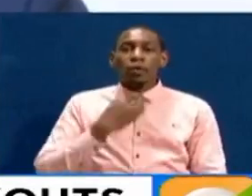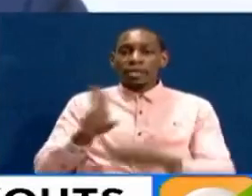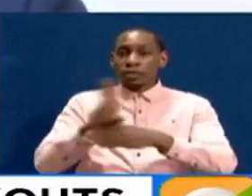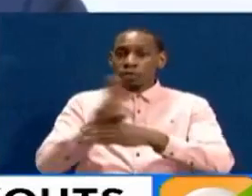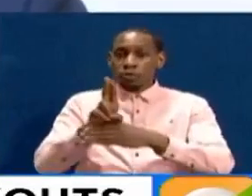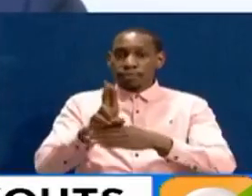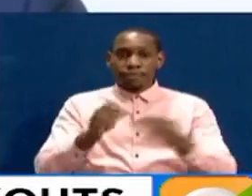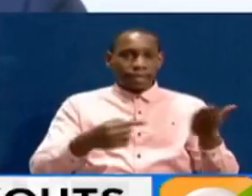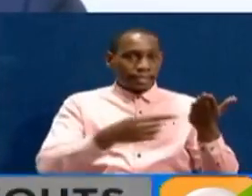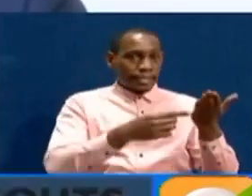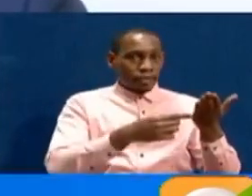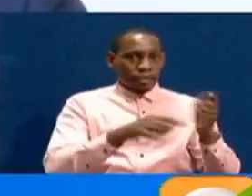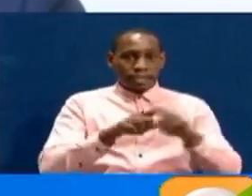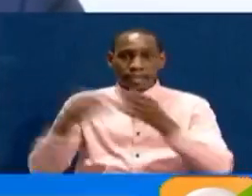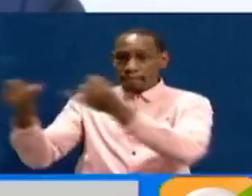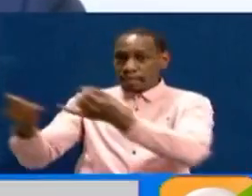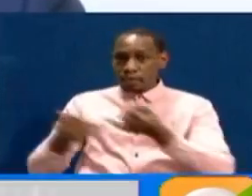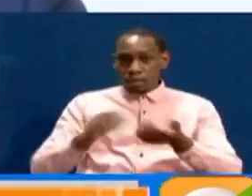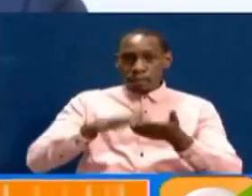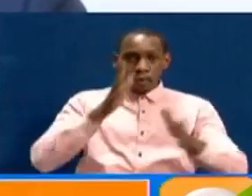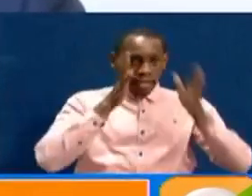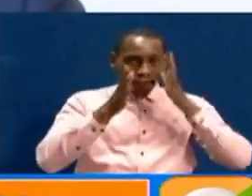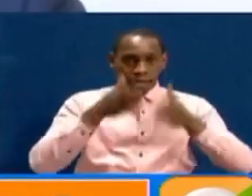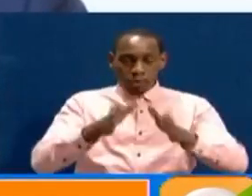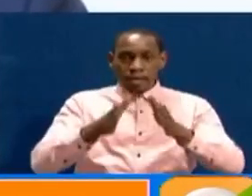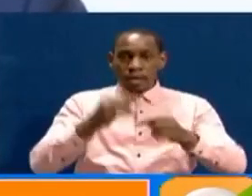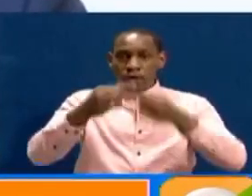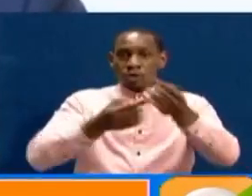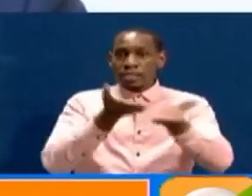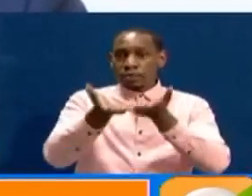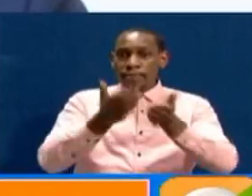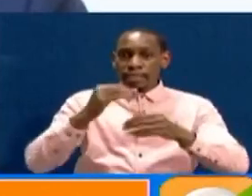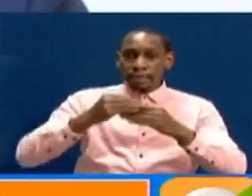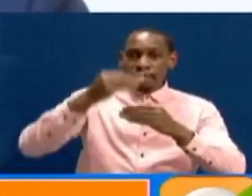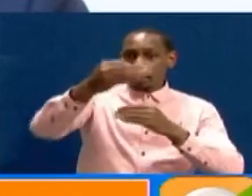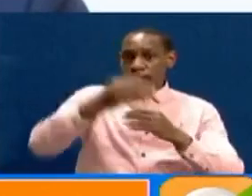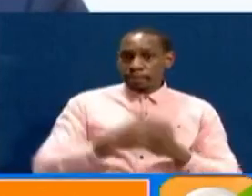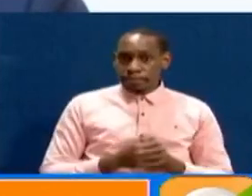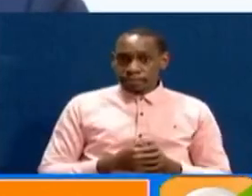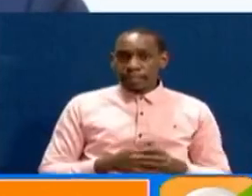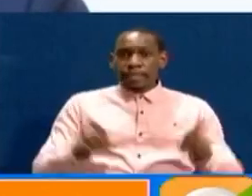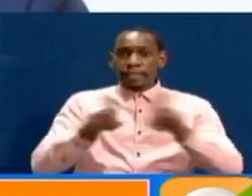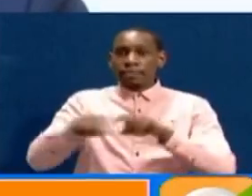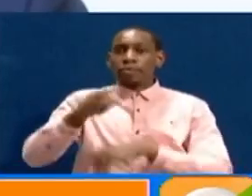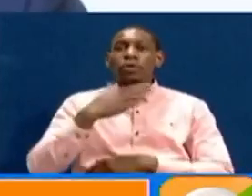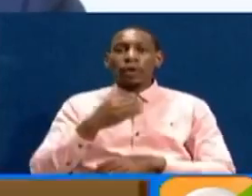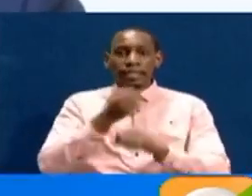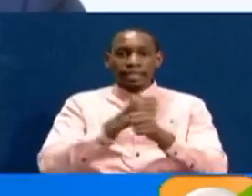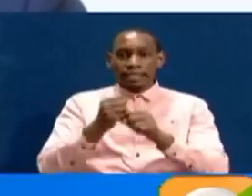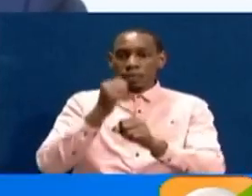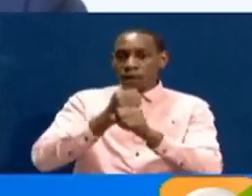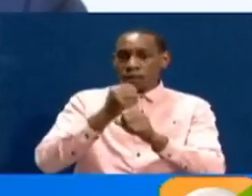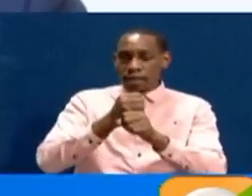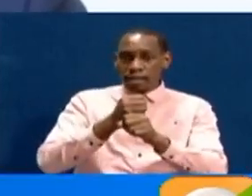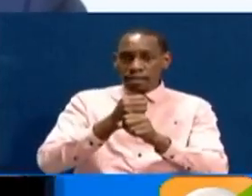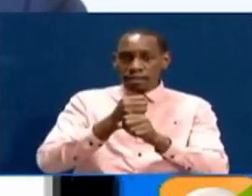on technology and introduce more innovative ways to deal with our business going forward. And we also want to create operational